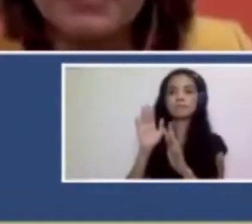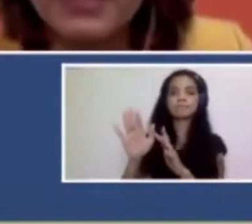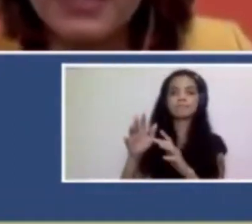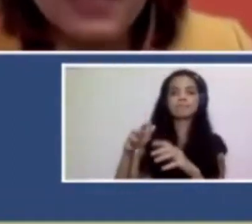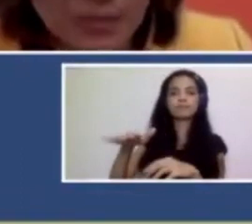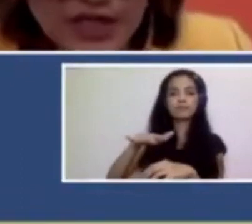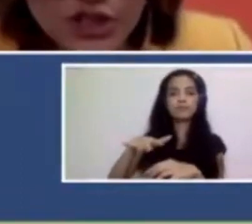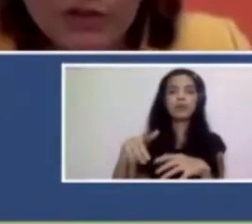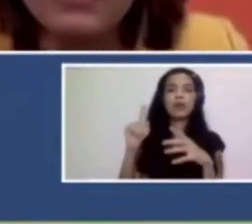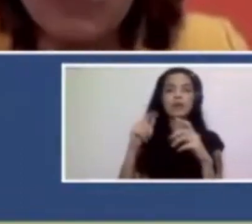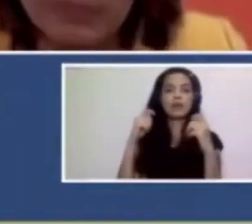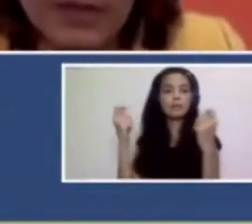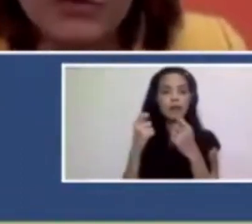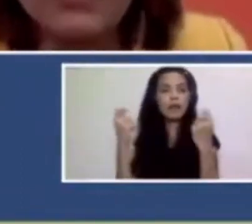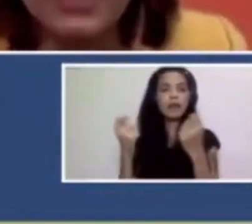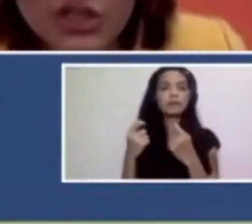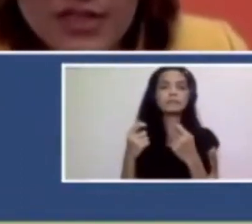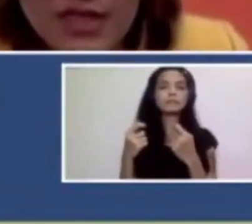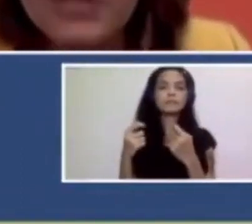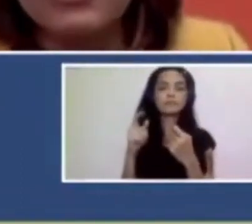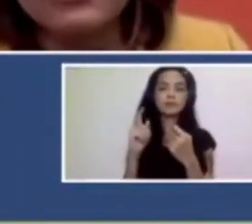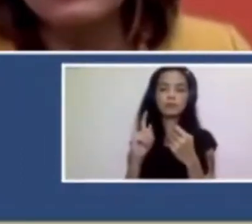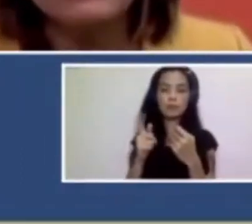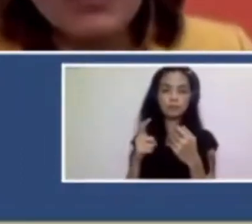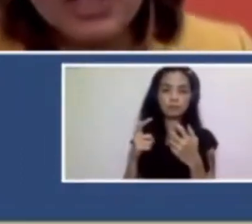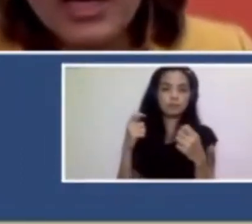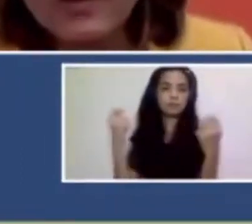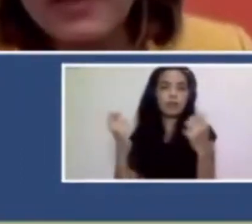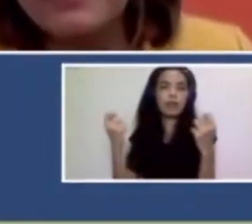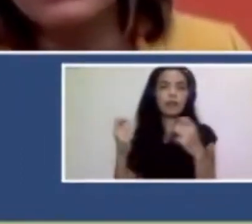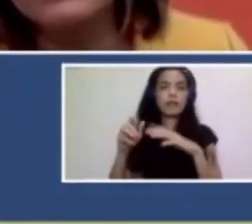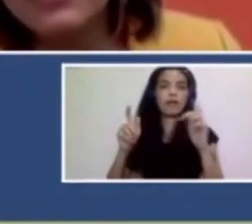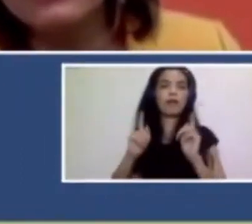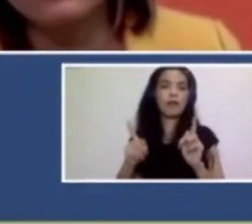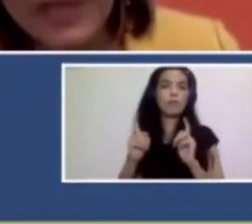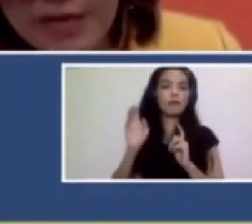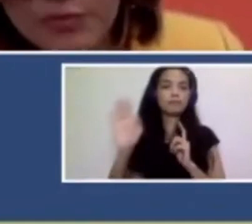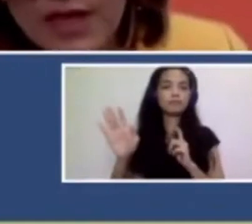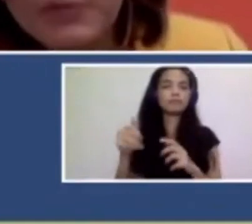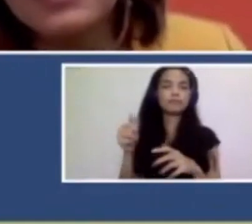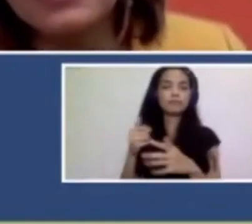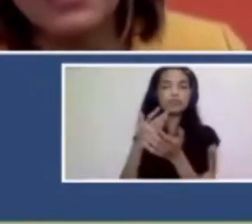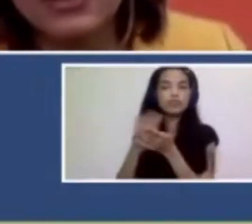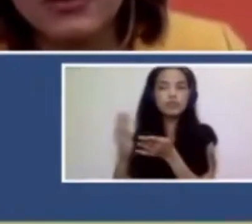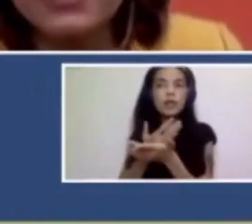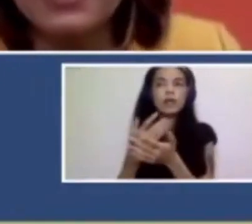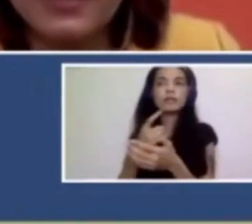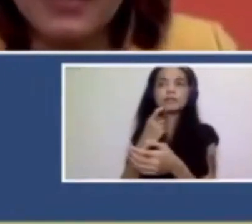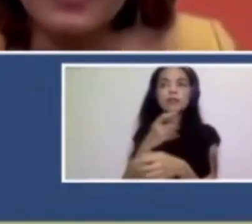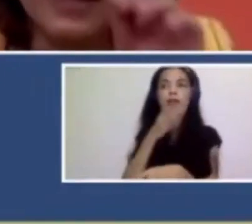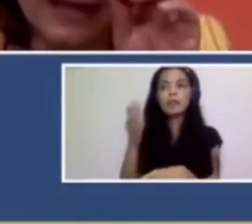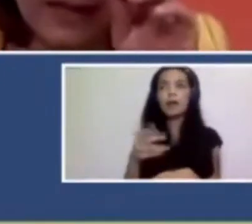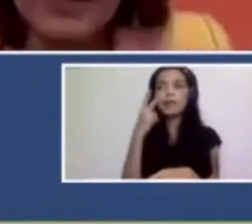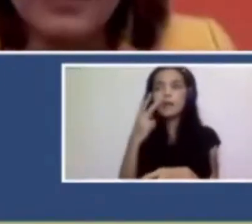of celebrations, religious celebrations that we share with them. So we came with them to the celebration. We started